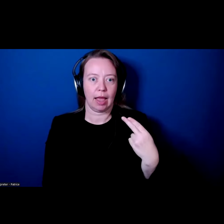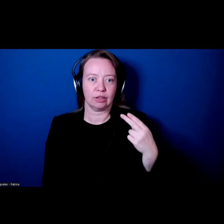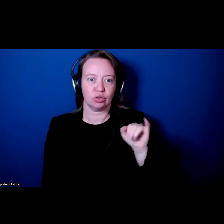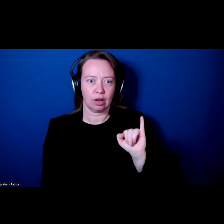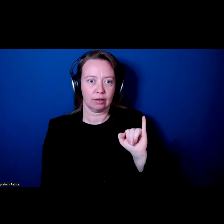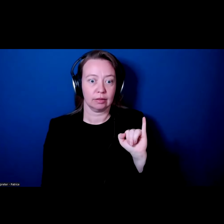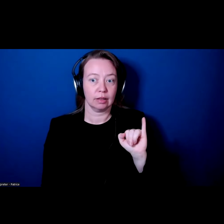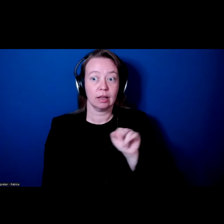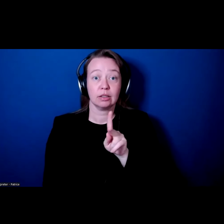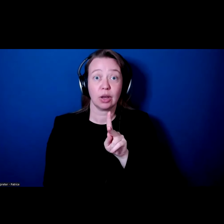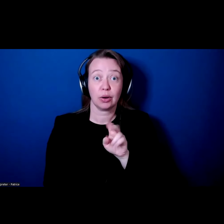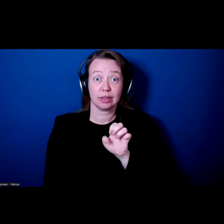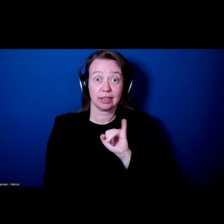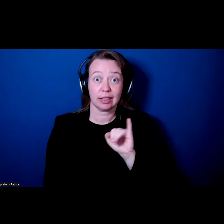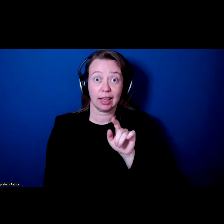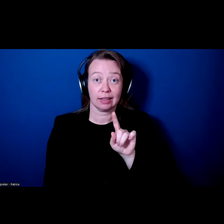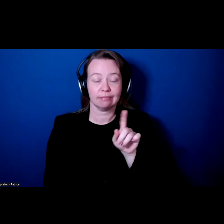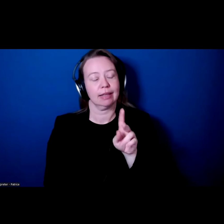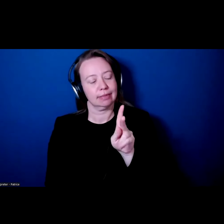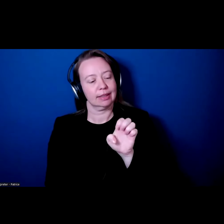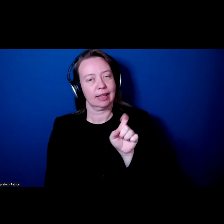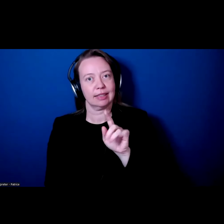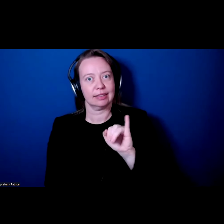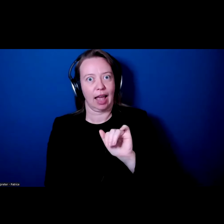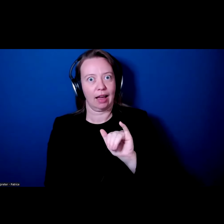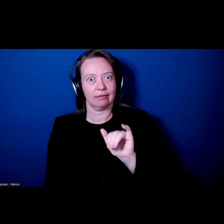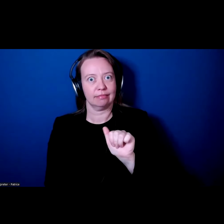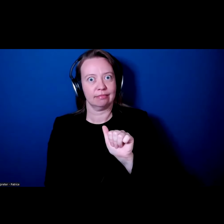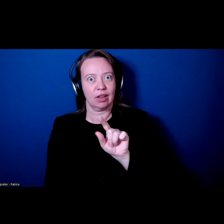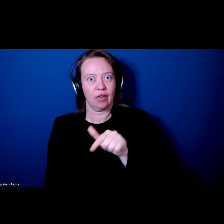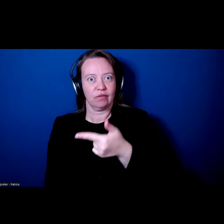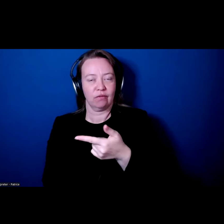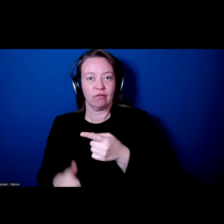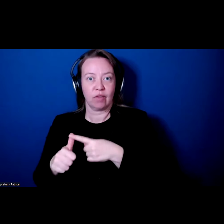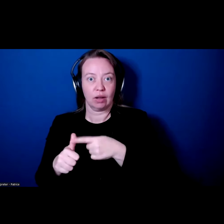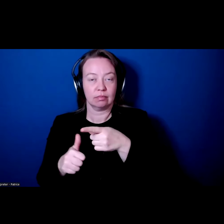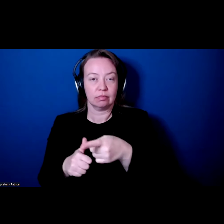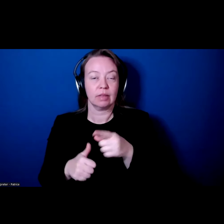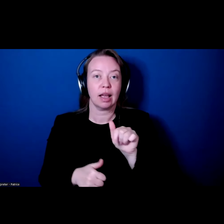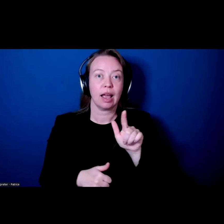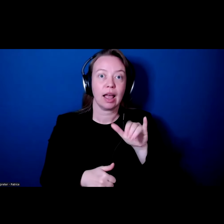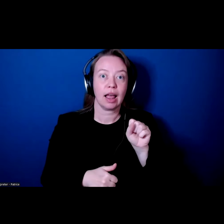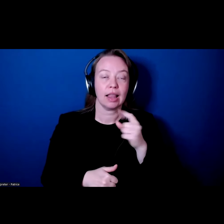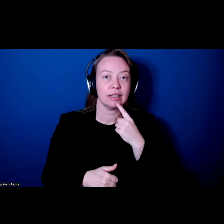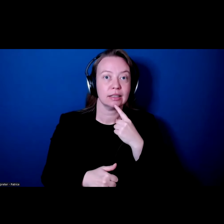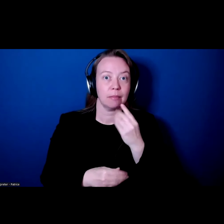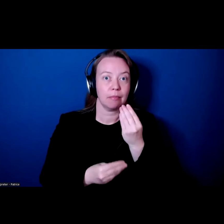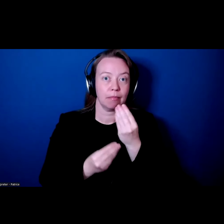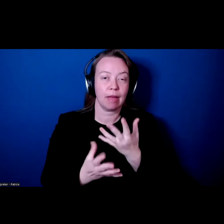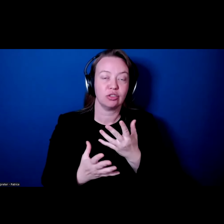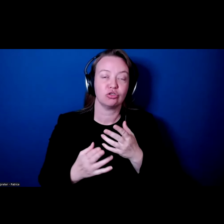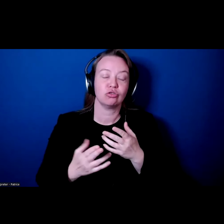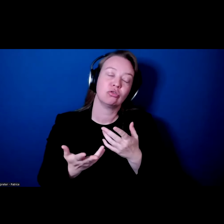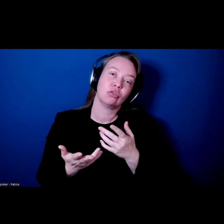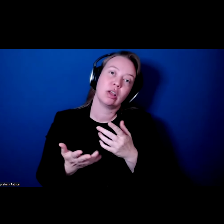to you first. Lisa and Allison mentioned the challenges associated with data collection during the presentation. How